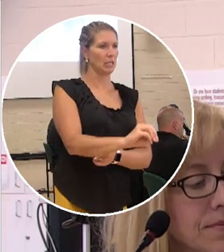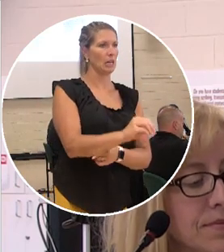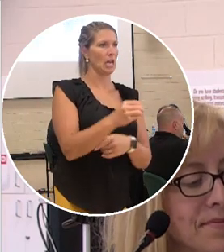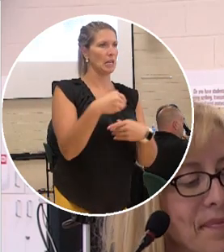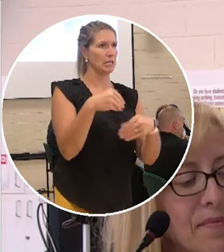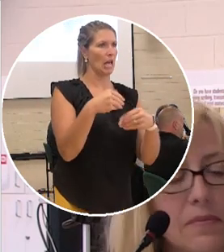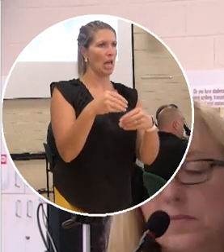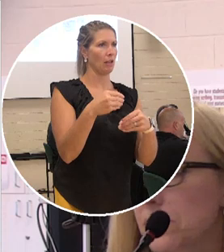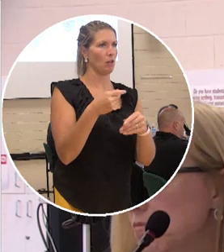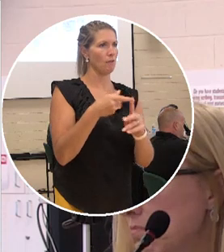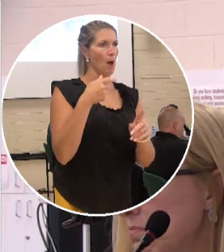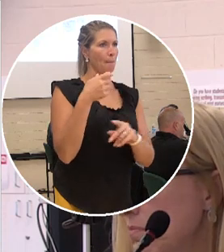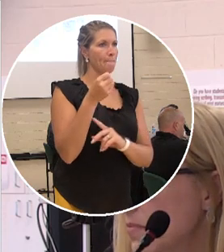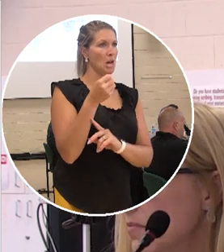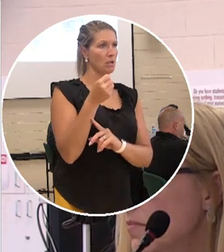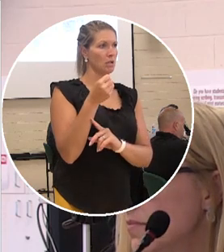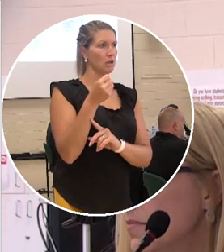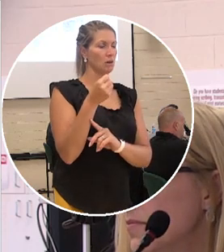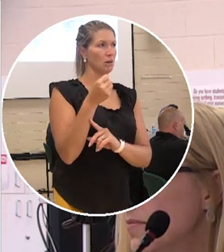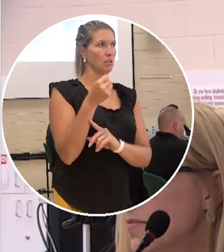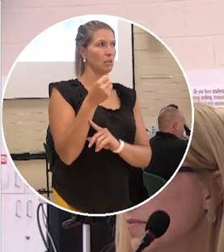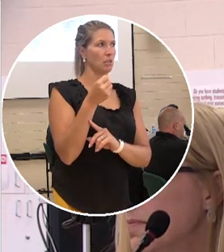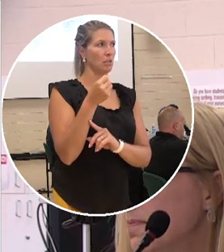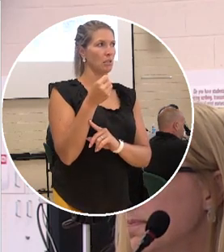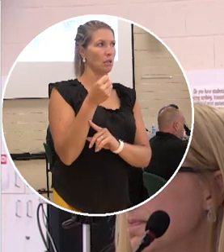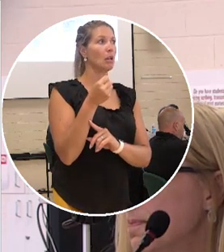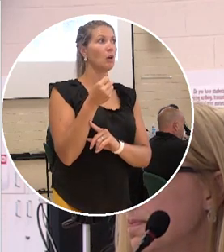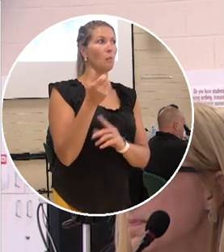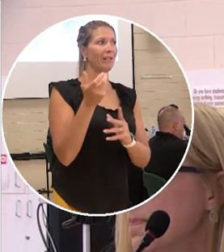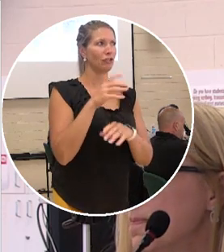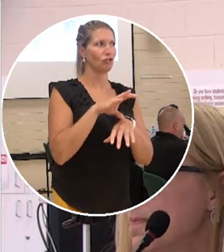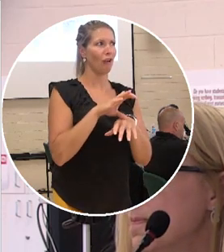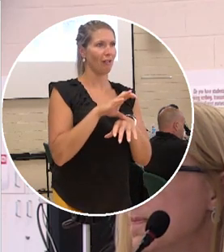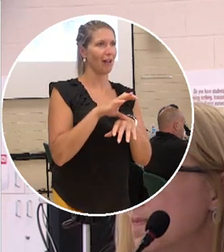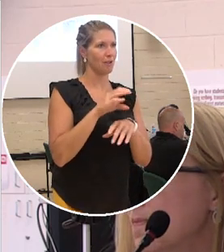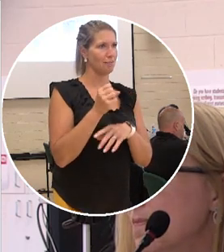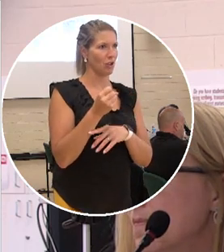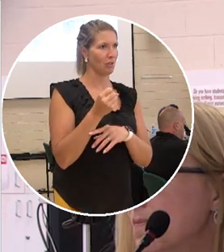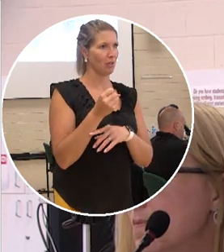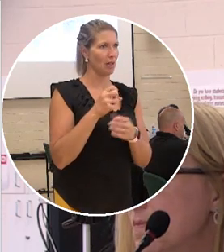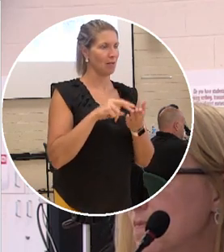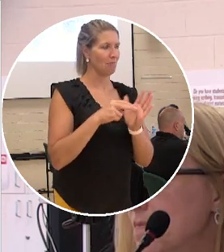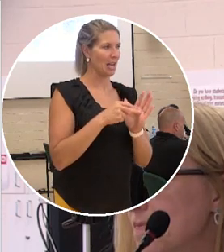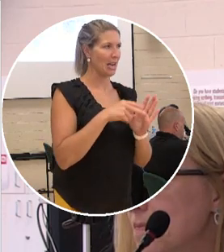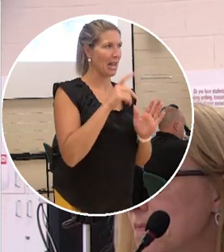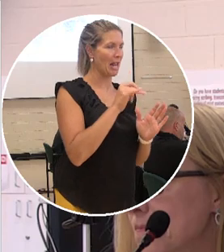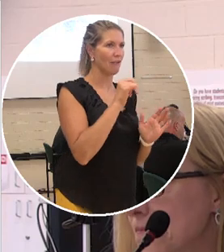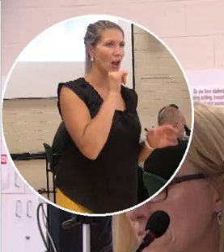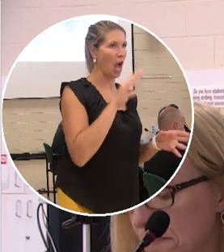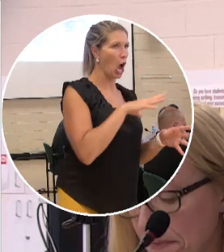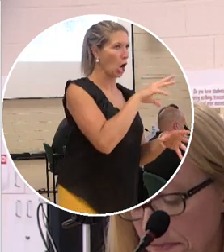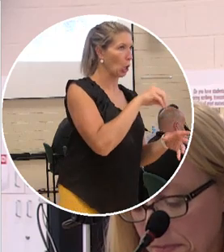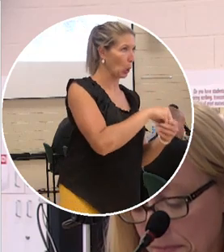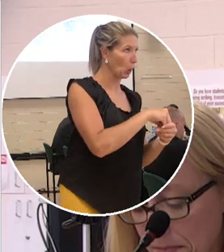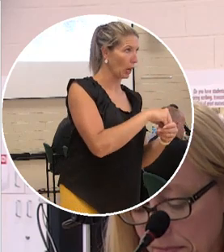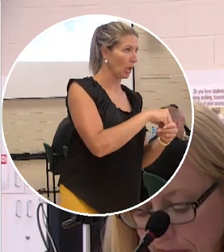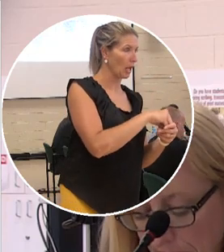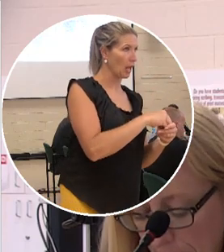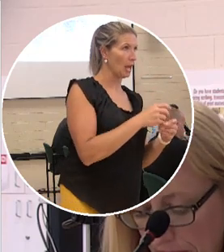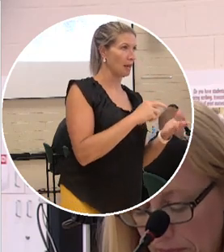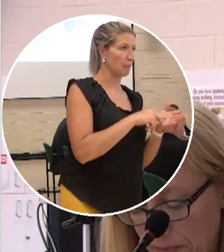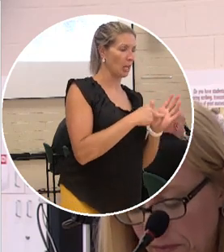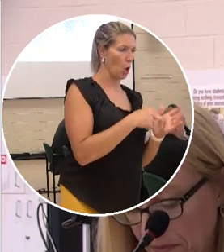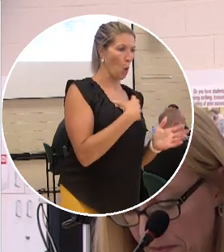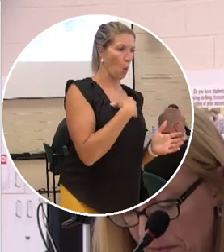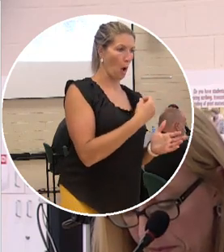that if chocolate milk is taken out of the schools, that there may not be enough demand